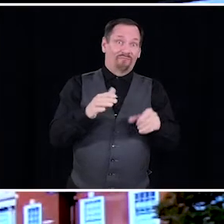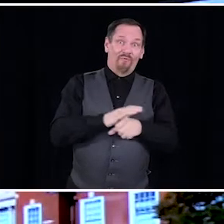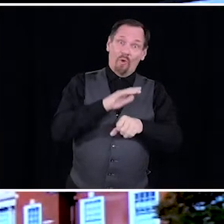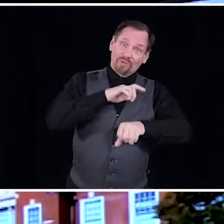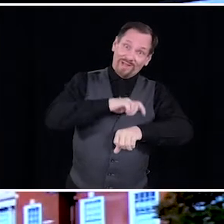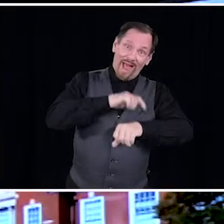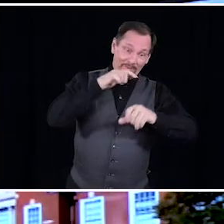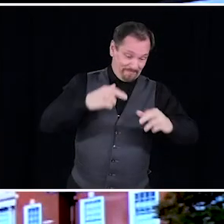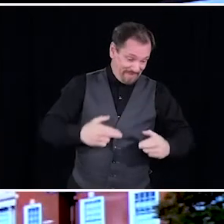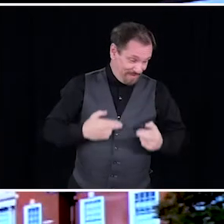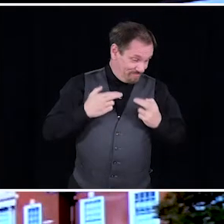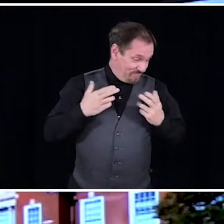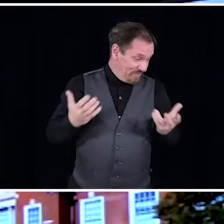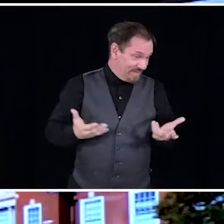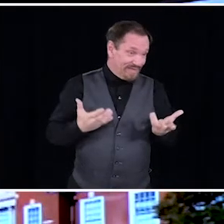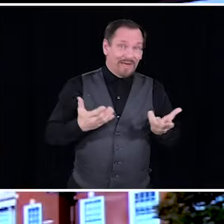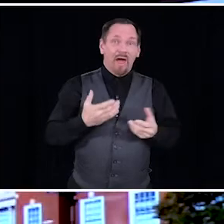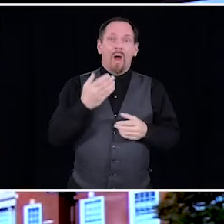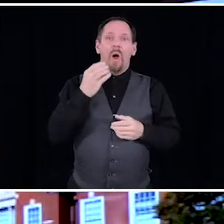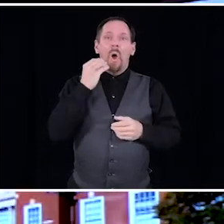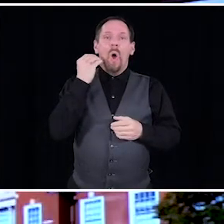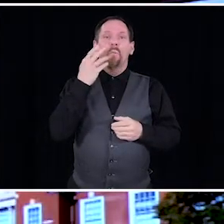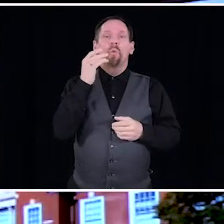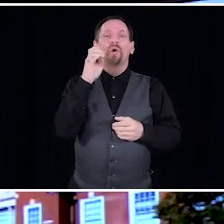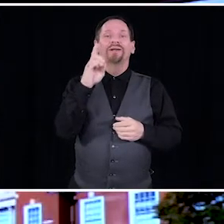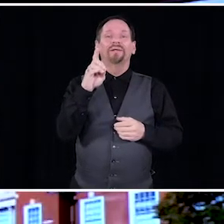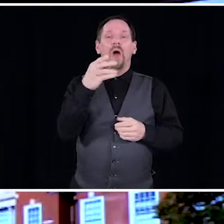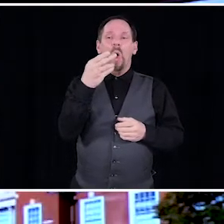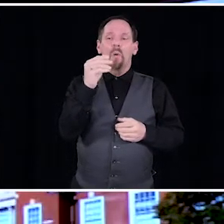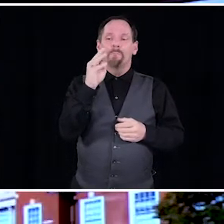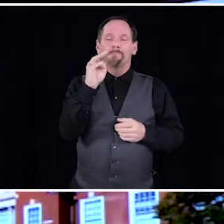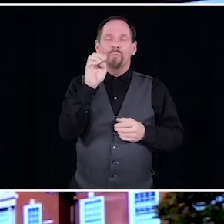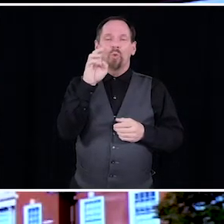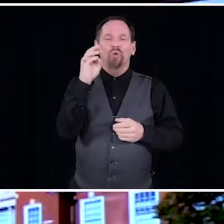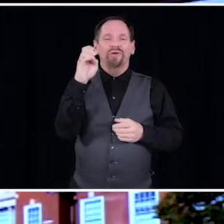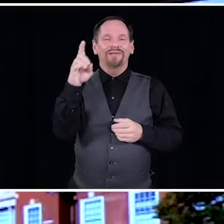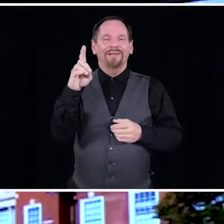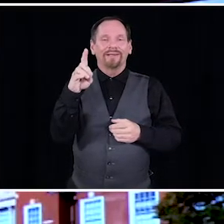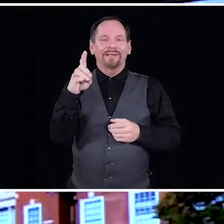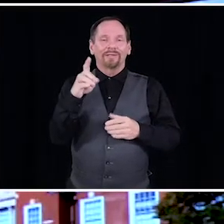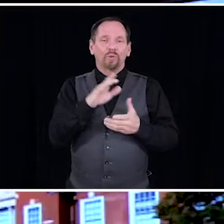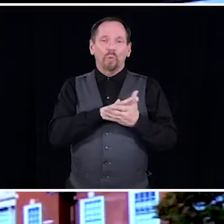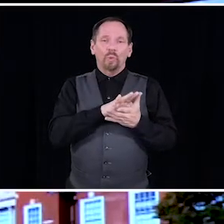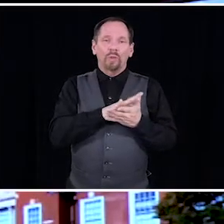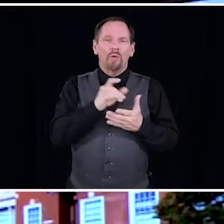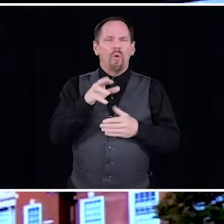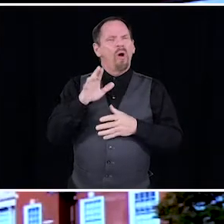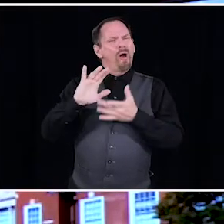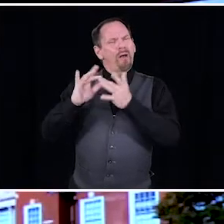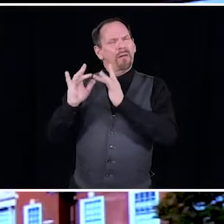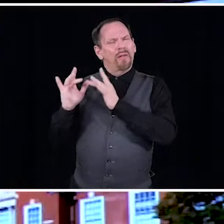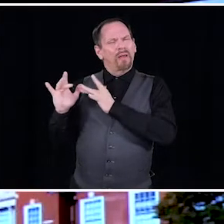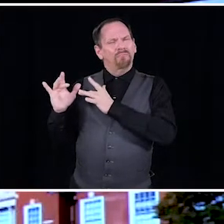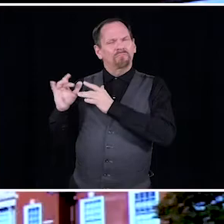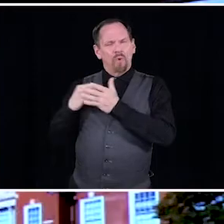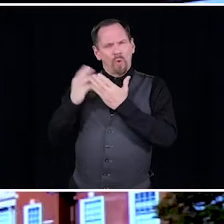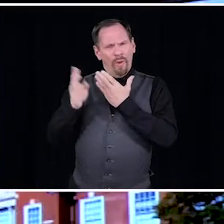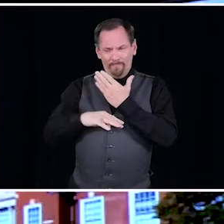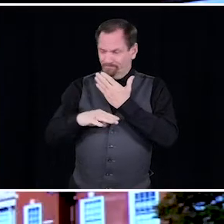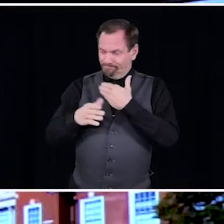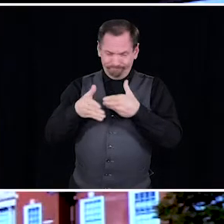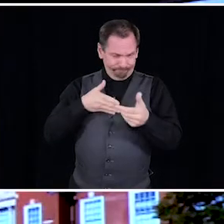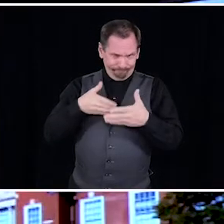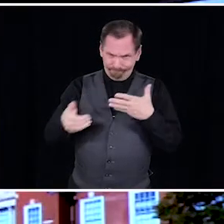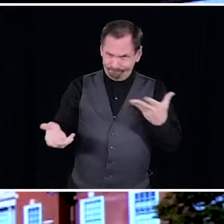full-time residential graduate student on the Homewood campus, or if you earned your master's degree through our part-time and online programs,